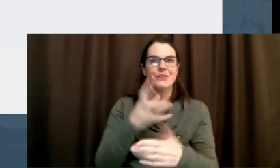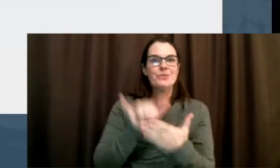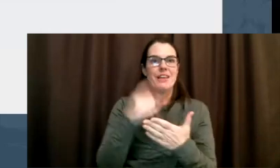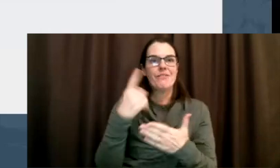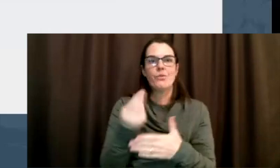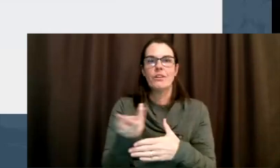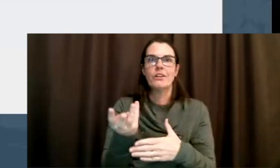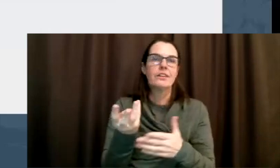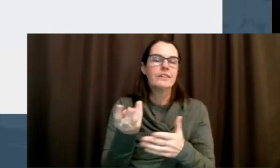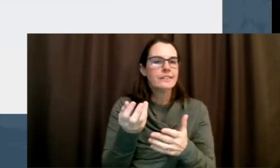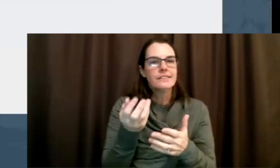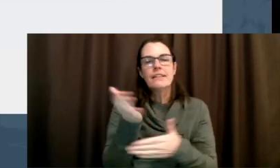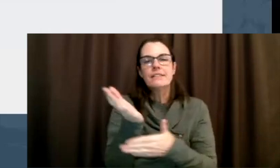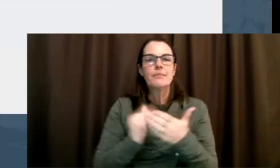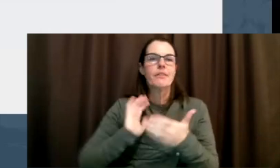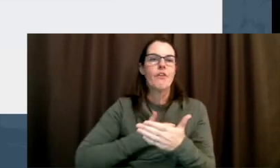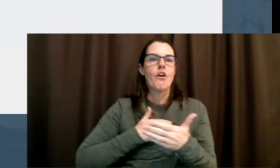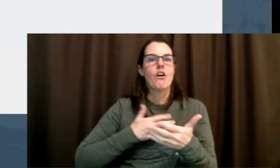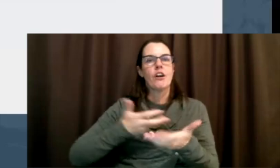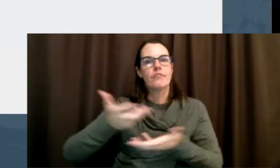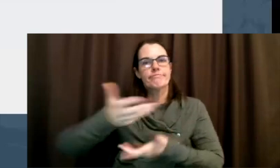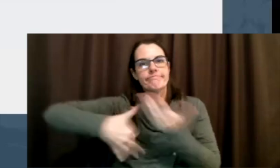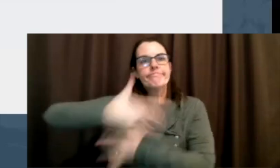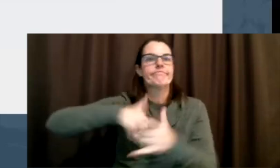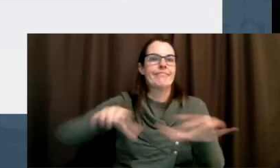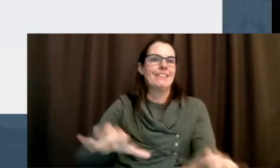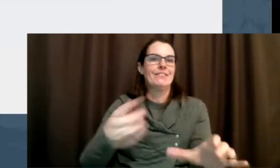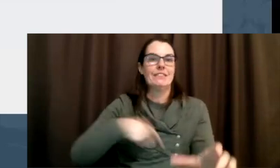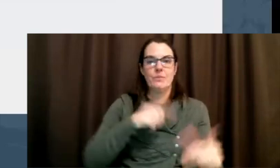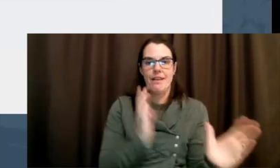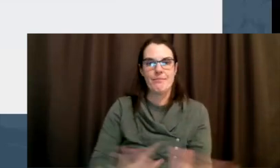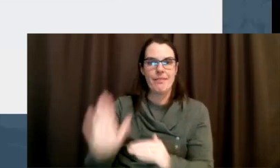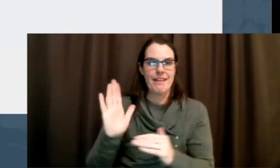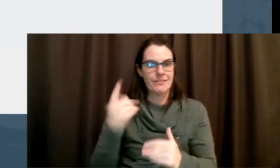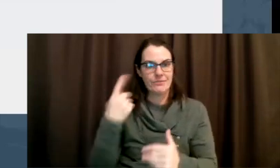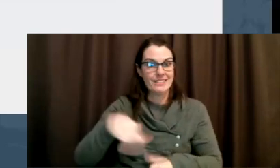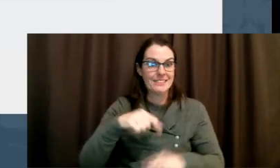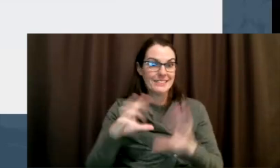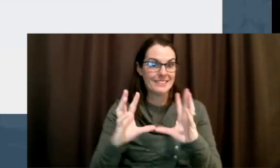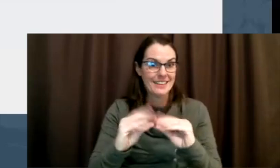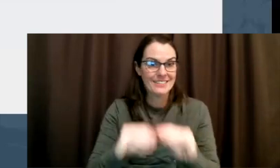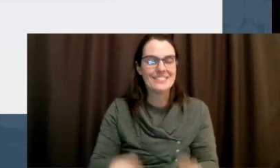of interactive activities that we have planned for the session.